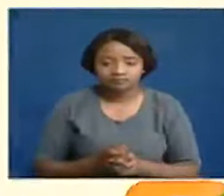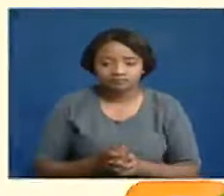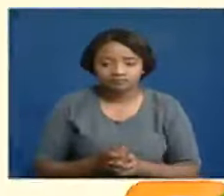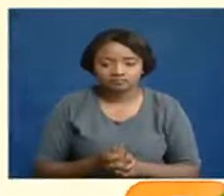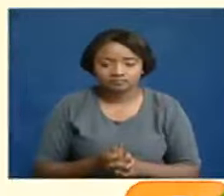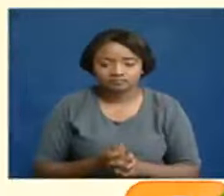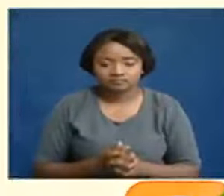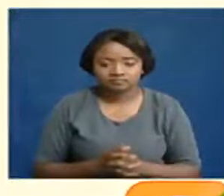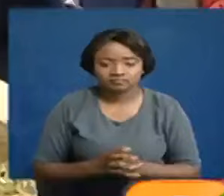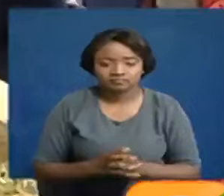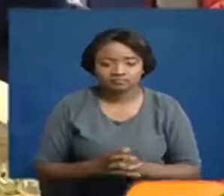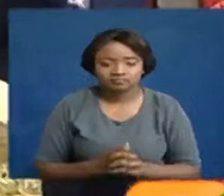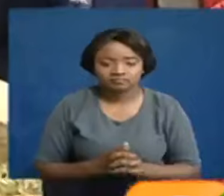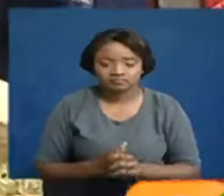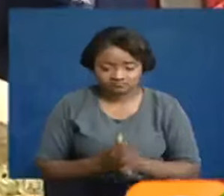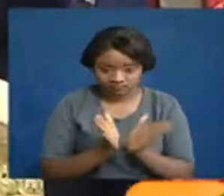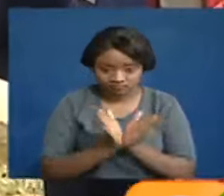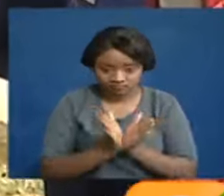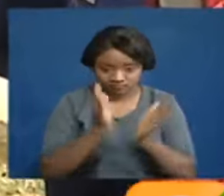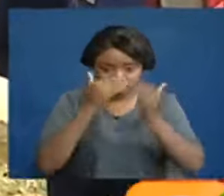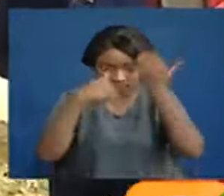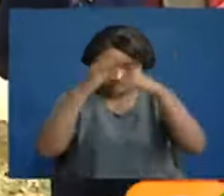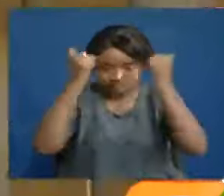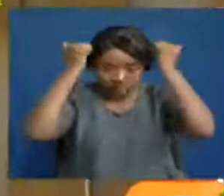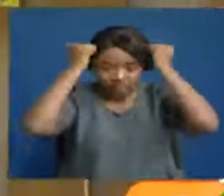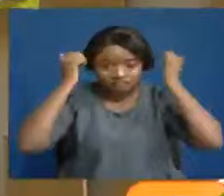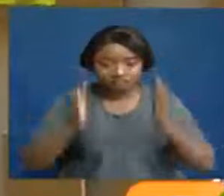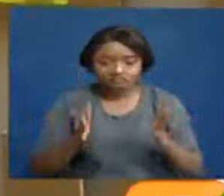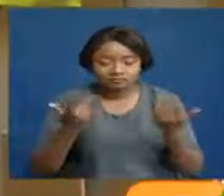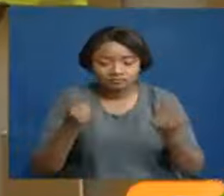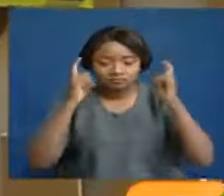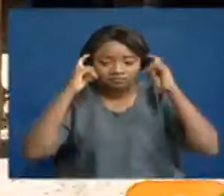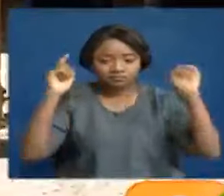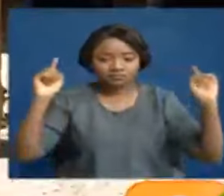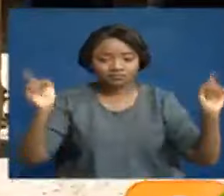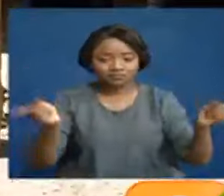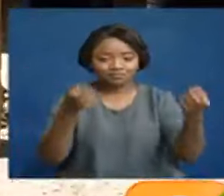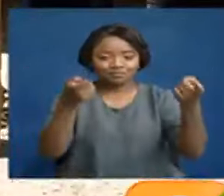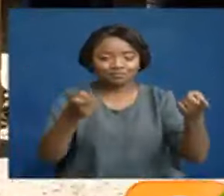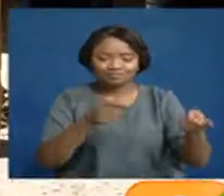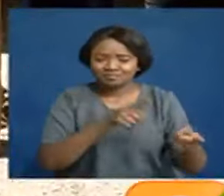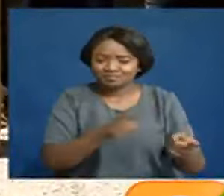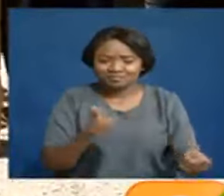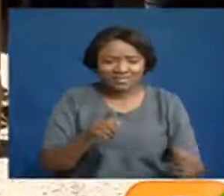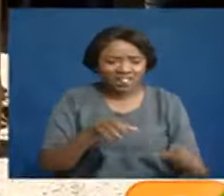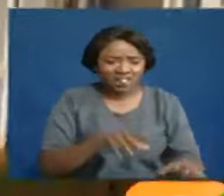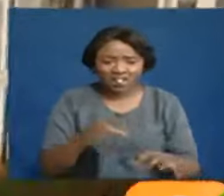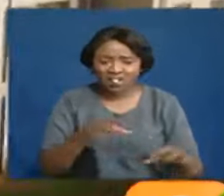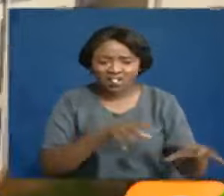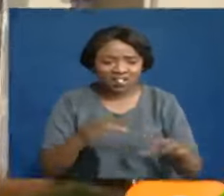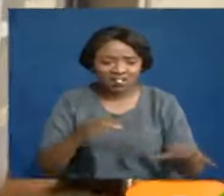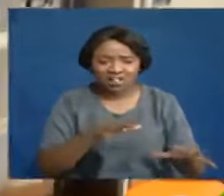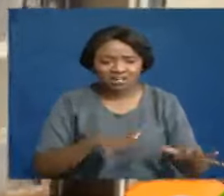As public university students, left to their own devices, feel the pinch of the lecturer's strike, which has entered its second